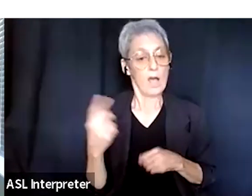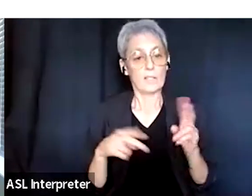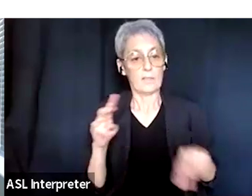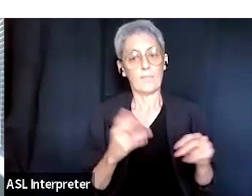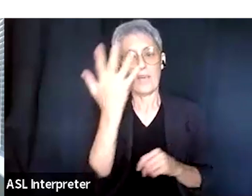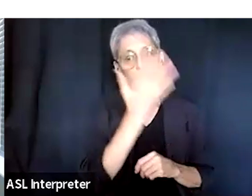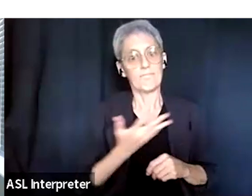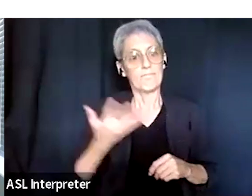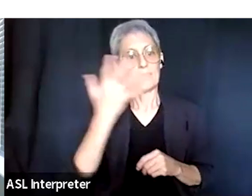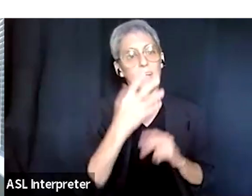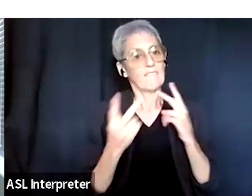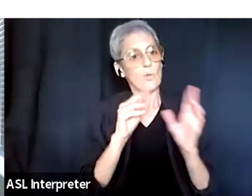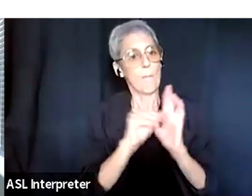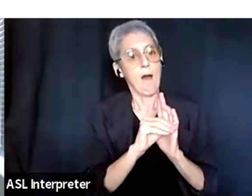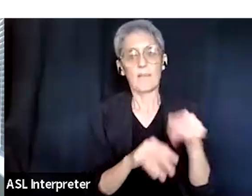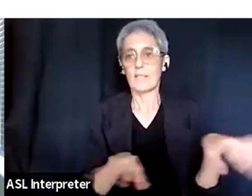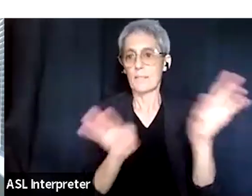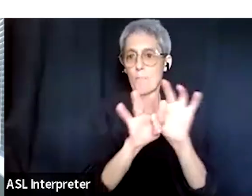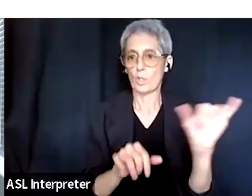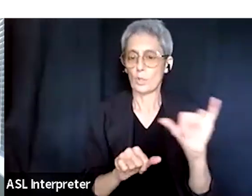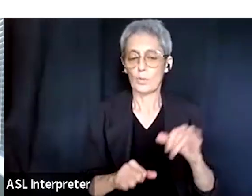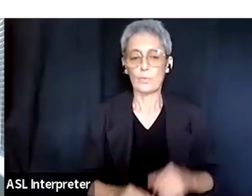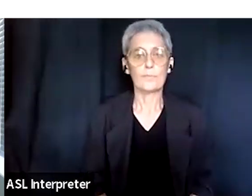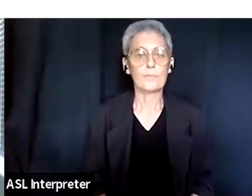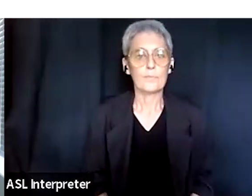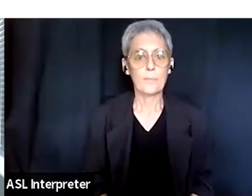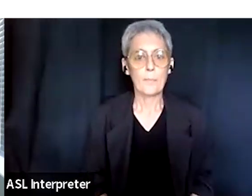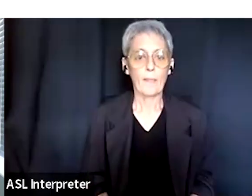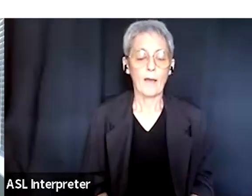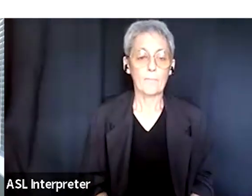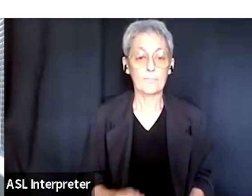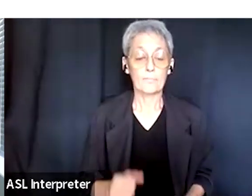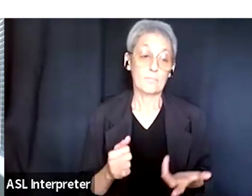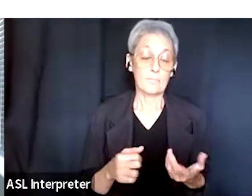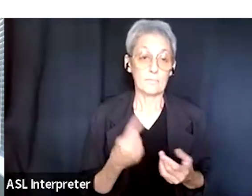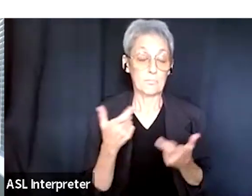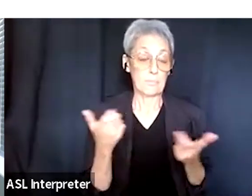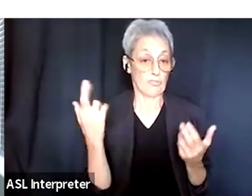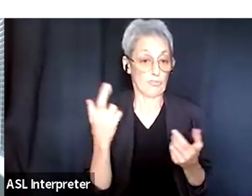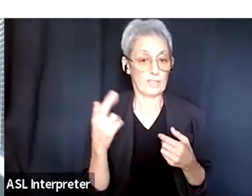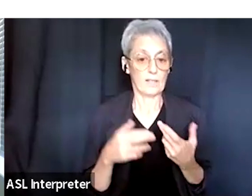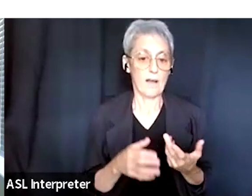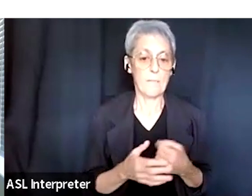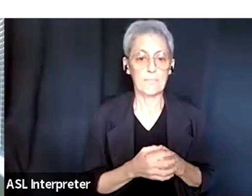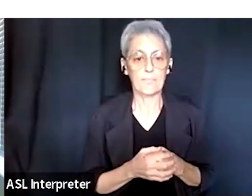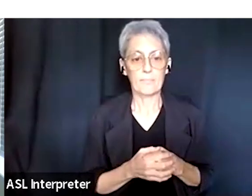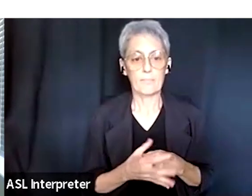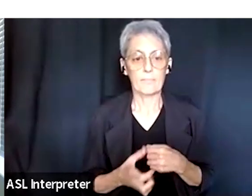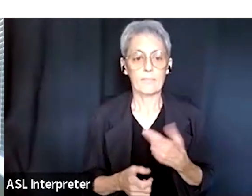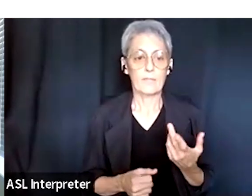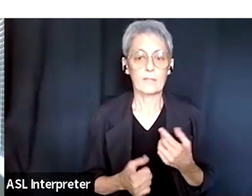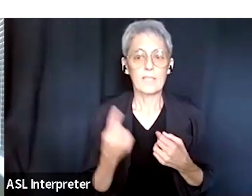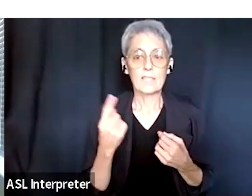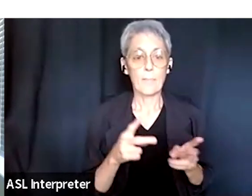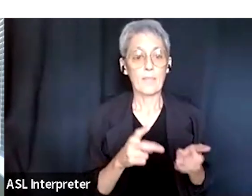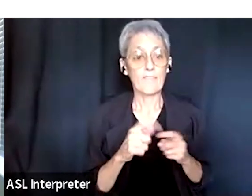visual model are also important, because not least because if you have something that is based on research